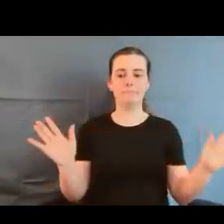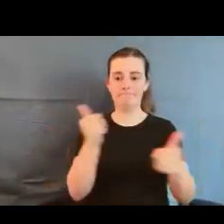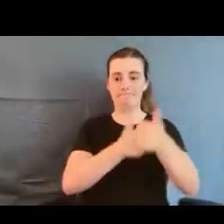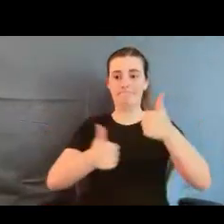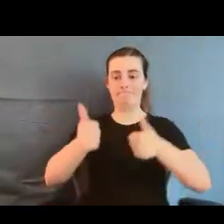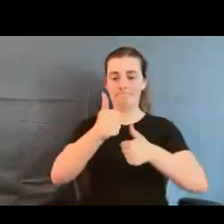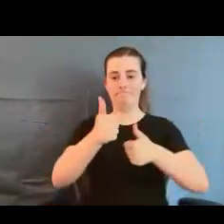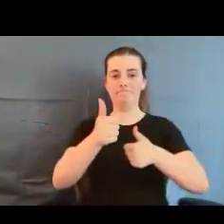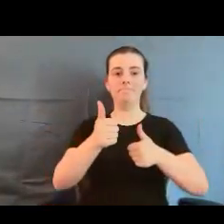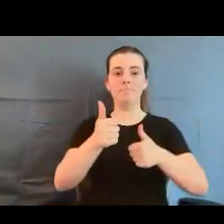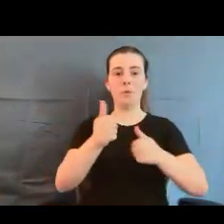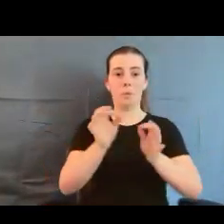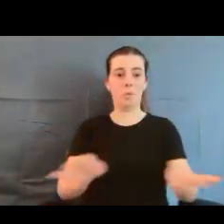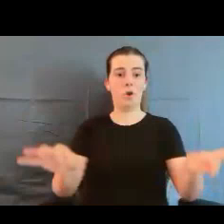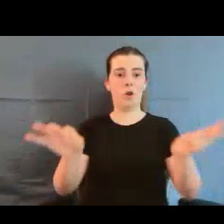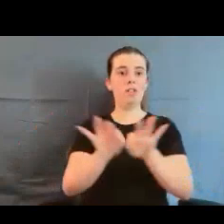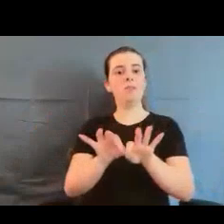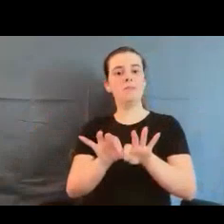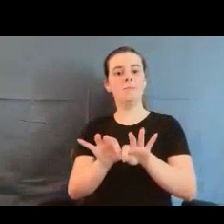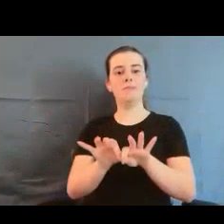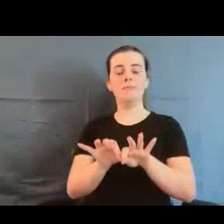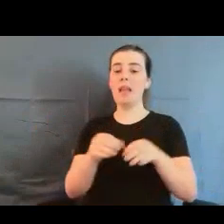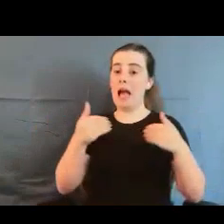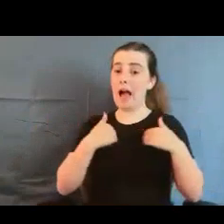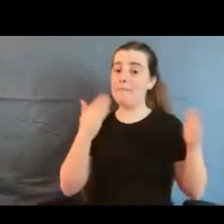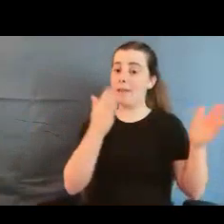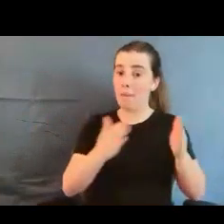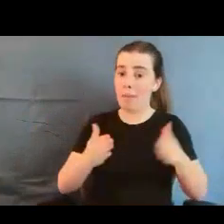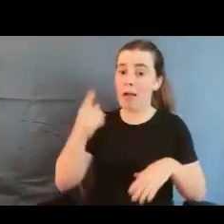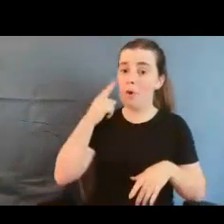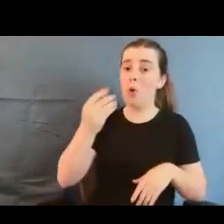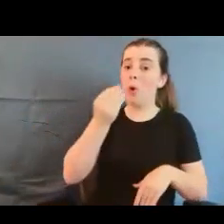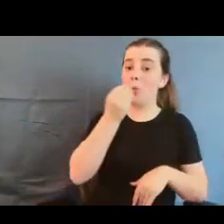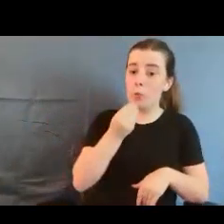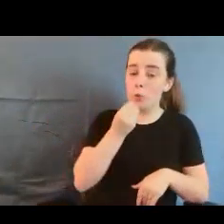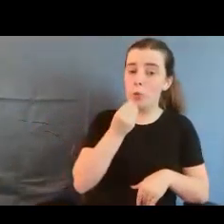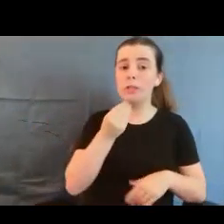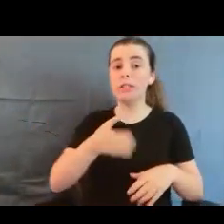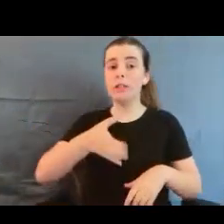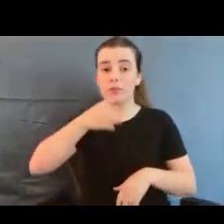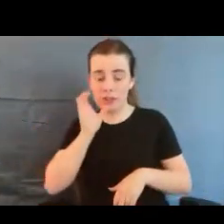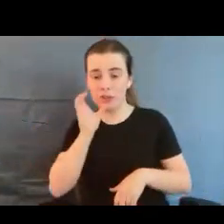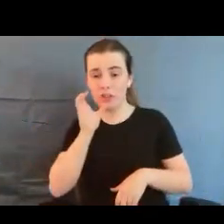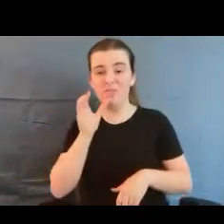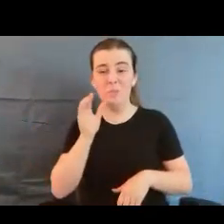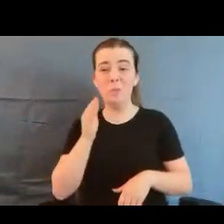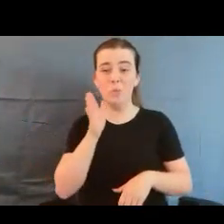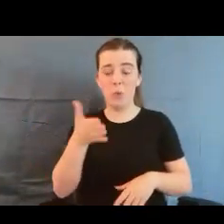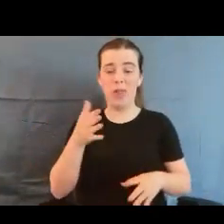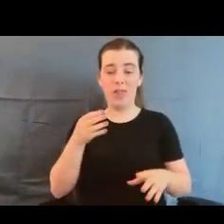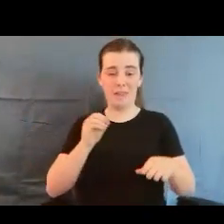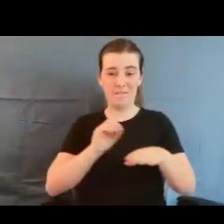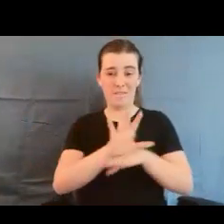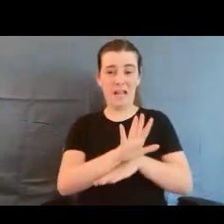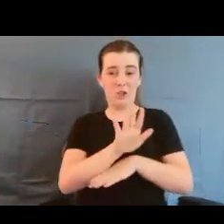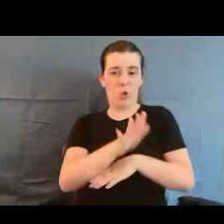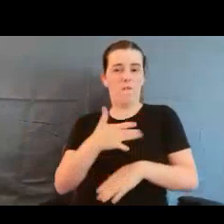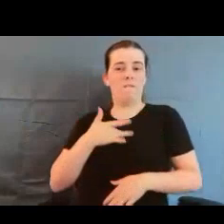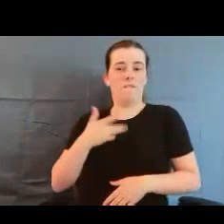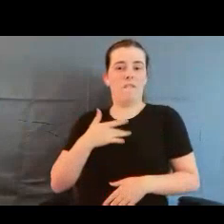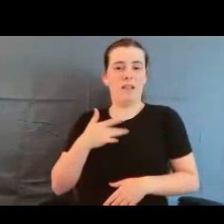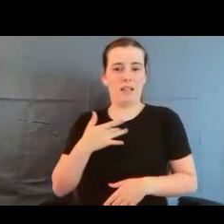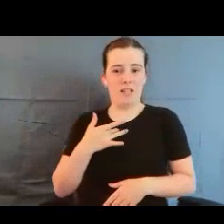and hydration plan. I think it matters a ton. It will affect probably how you feel for like that to avoid that mineral basin